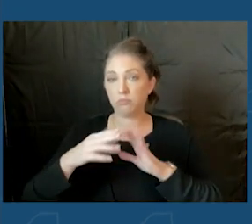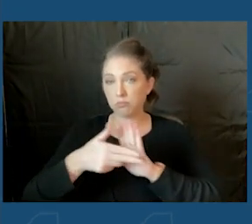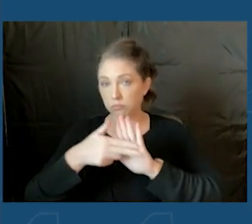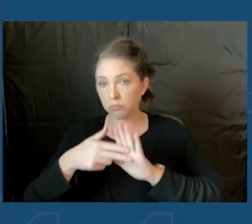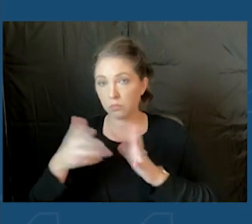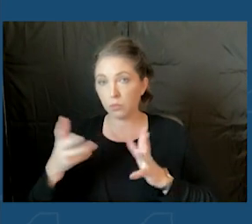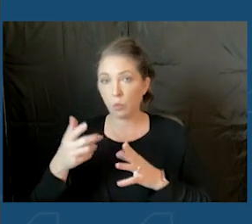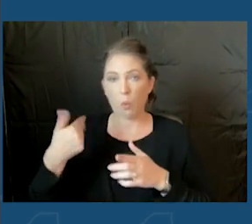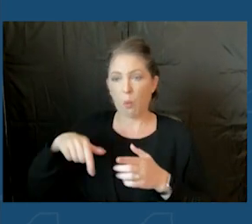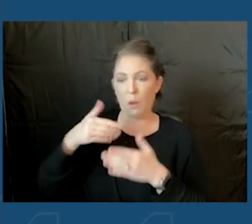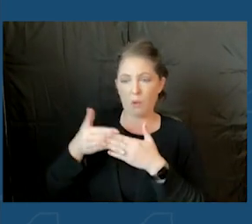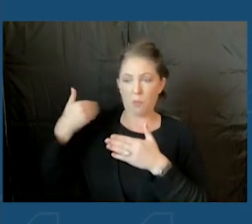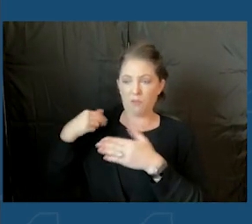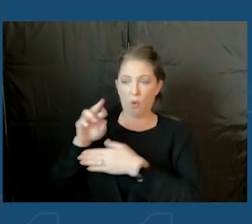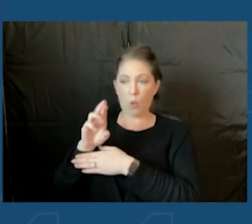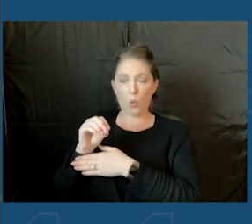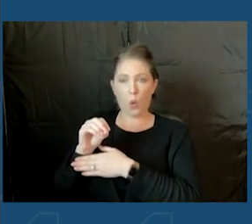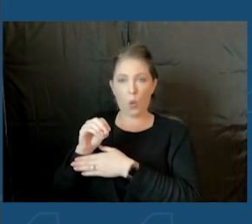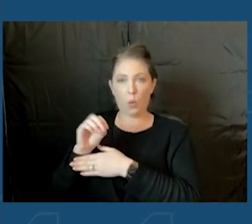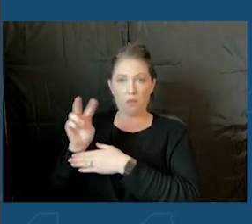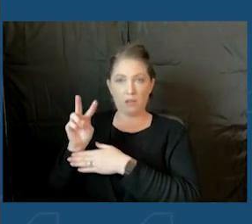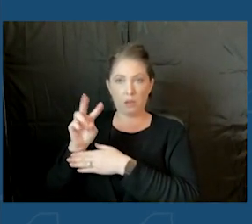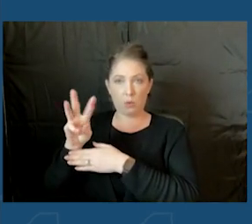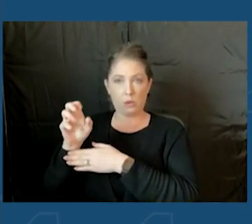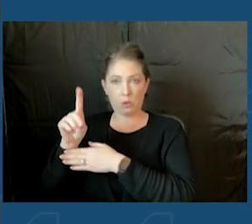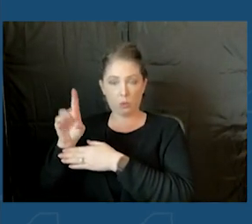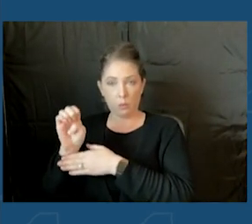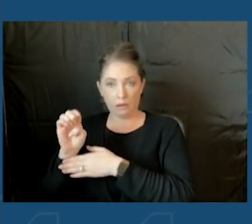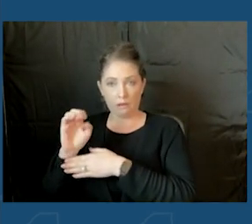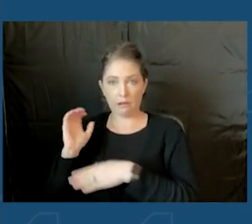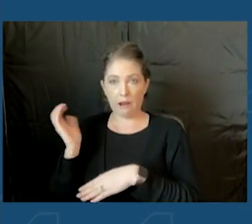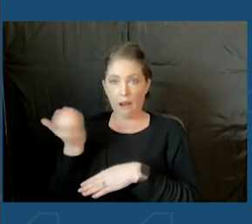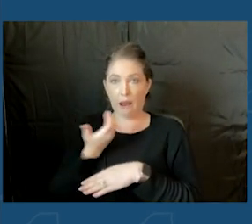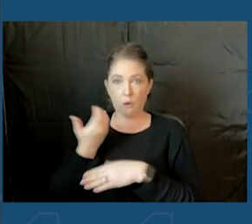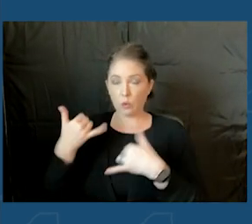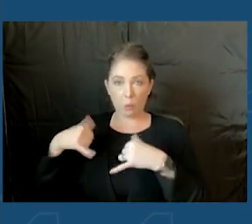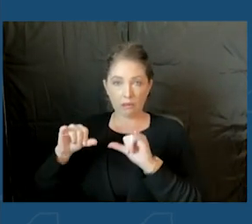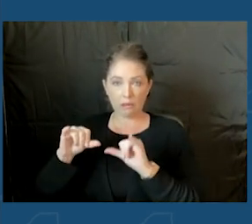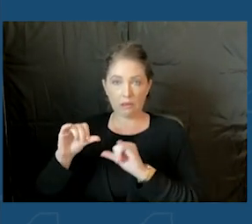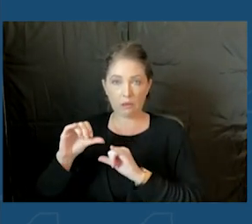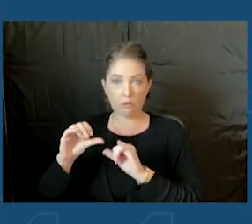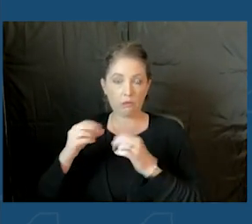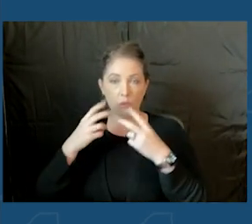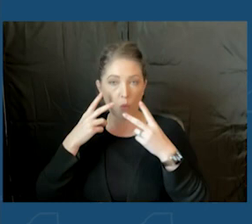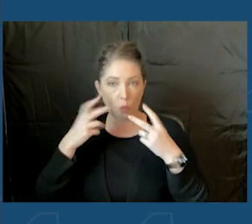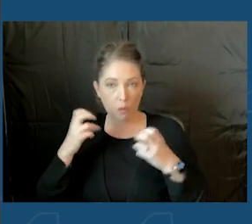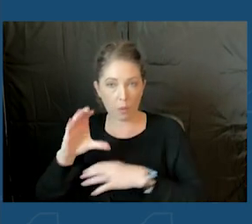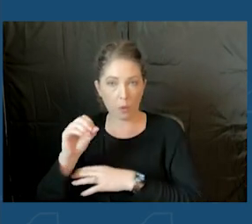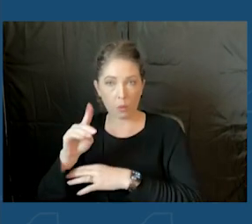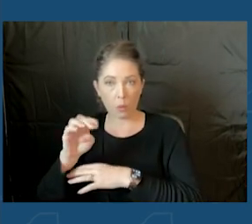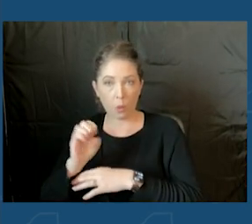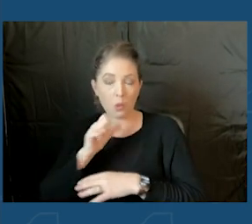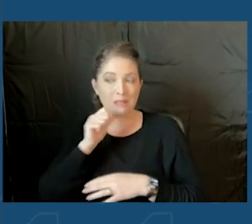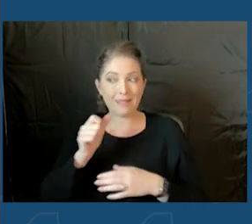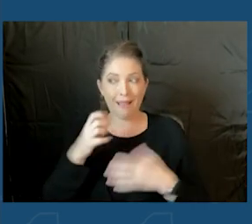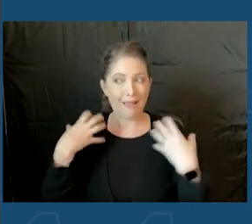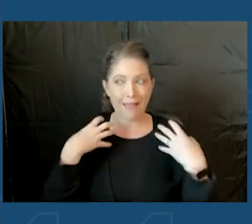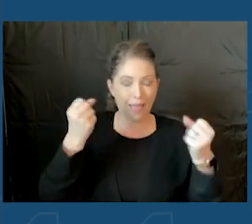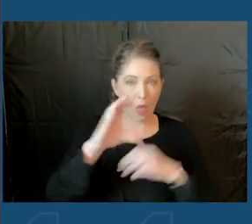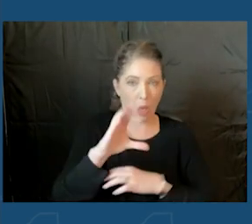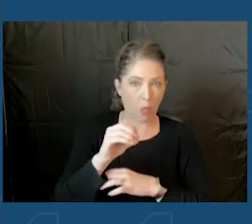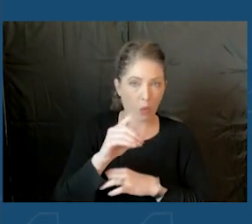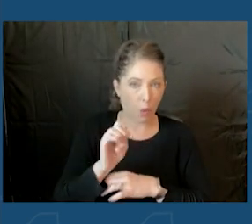v. Wade, our statutes were still in the criminal codes and not in health codes, and we weren't even up to date with